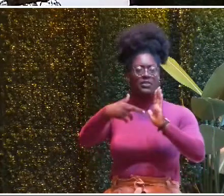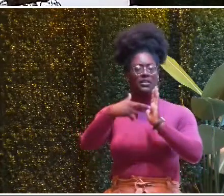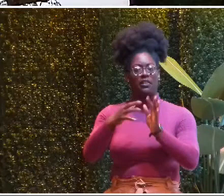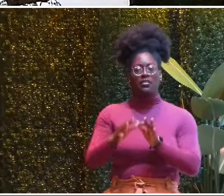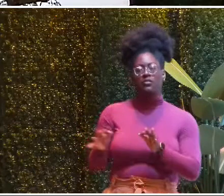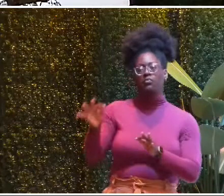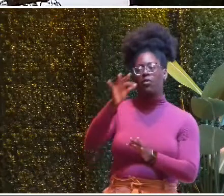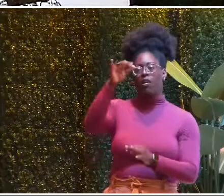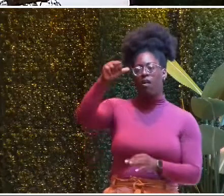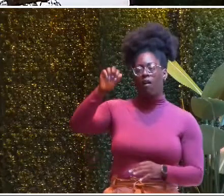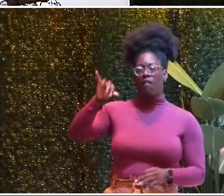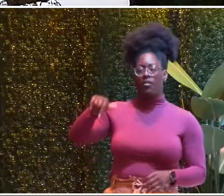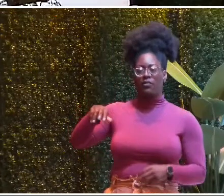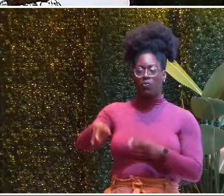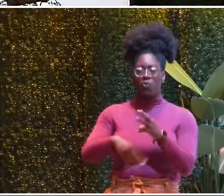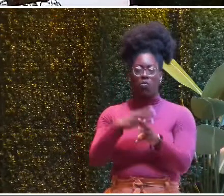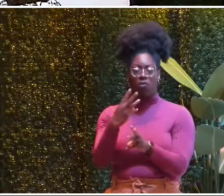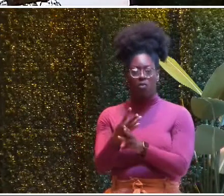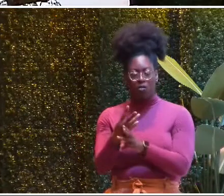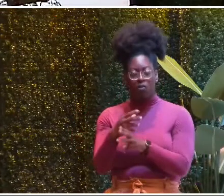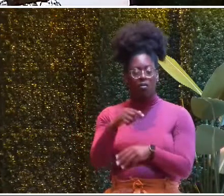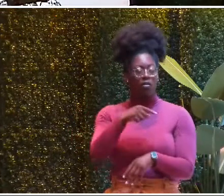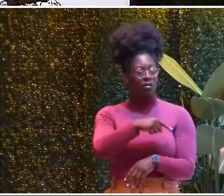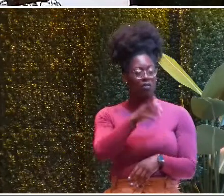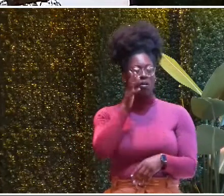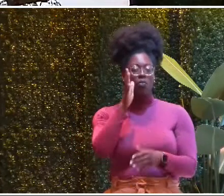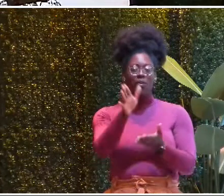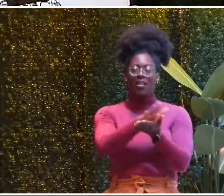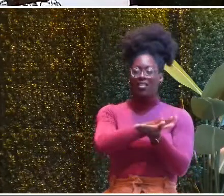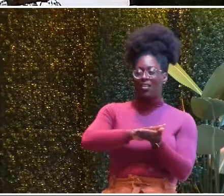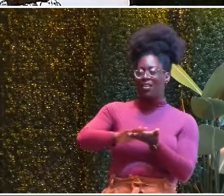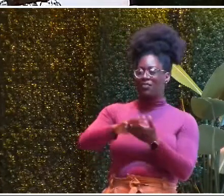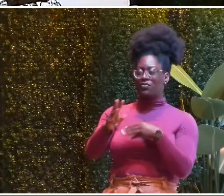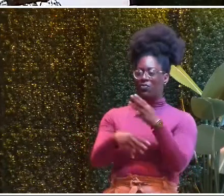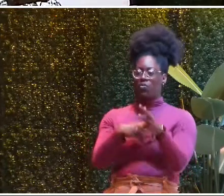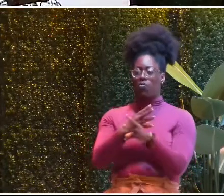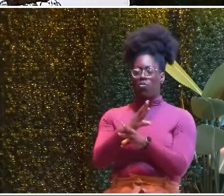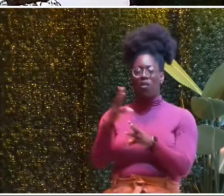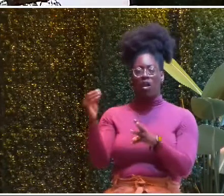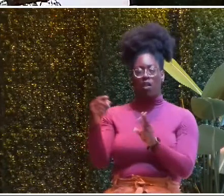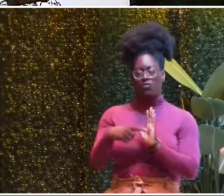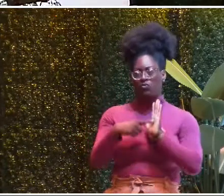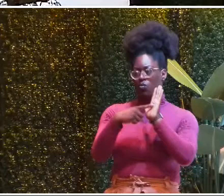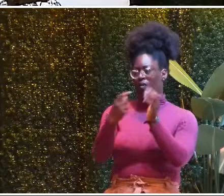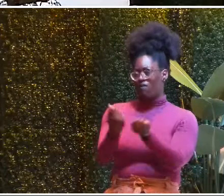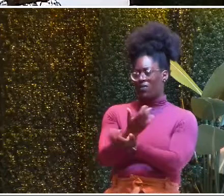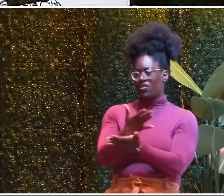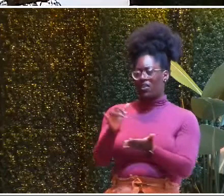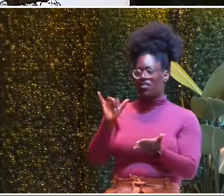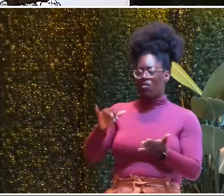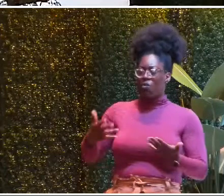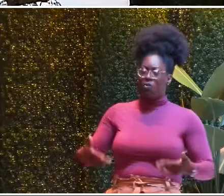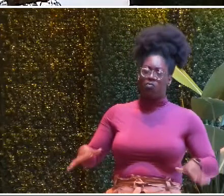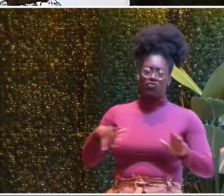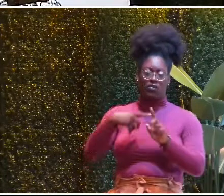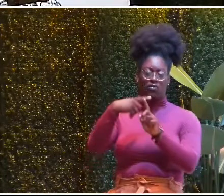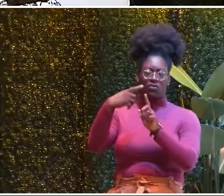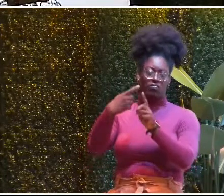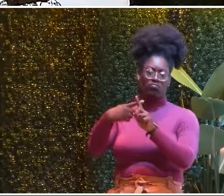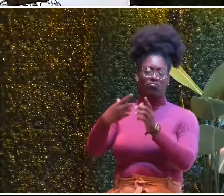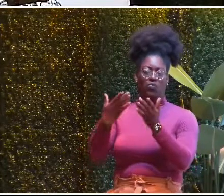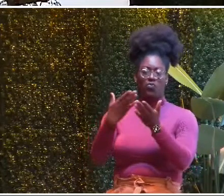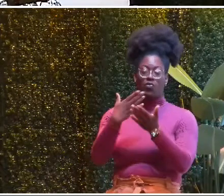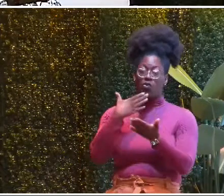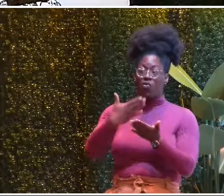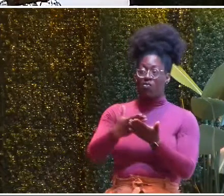will uplift, that it will bring forth all that is good and all that is honored and blessed by